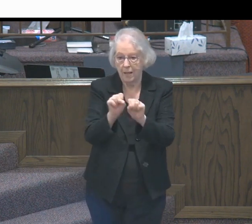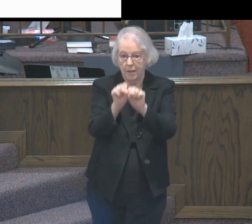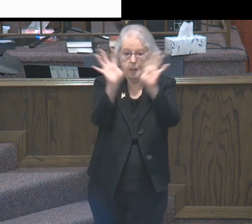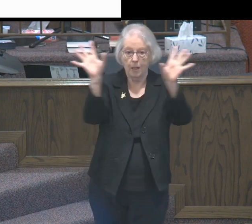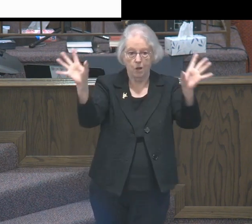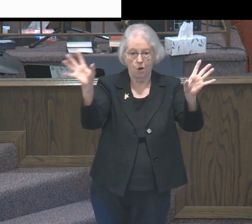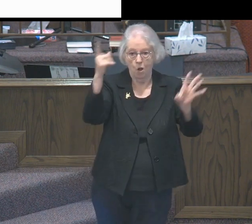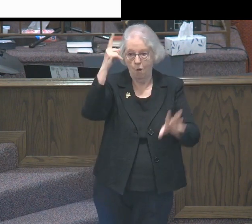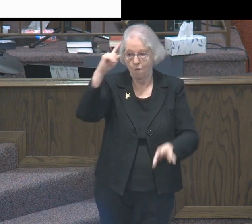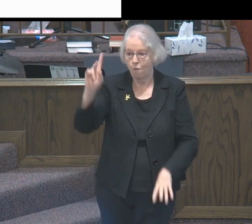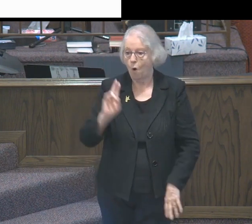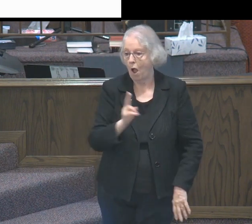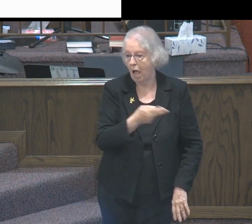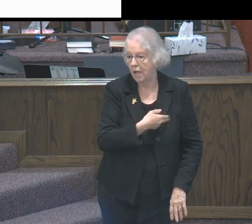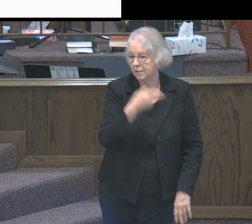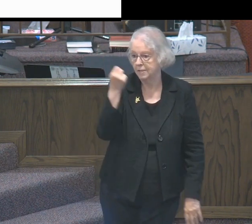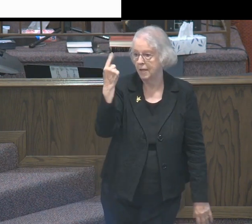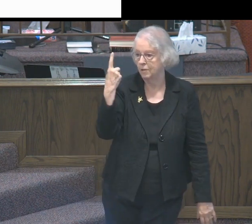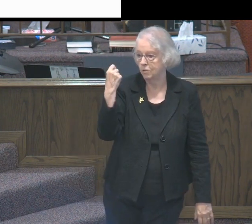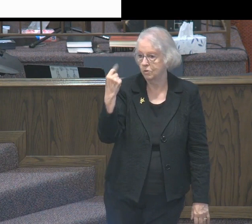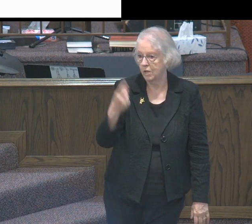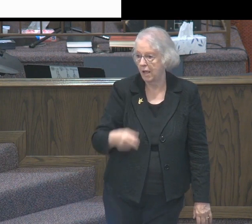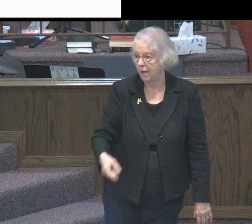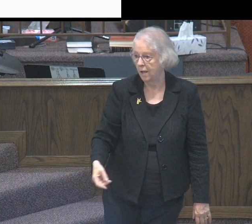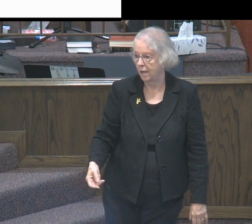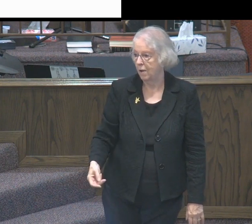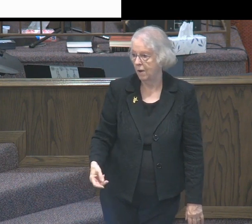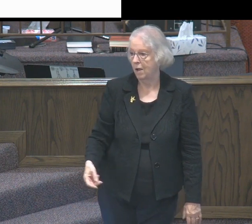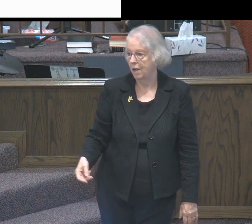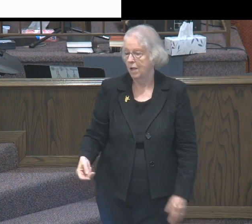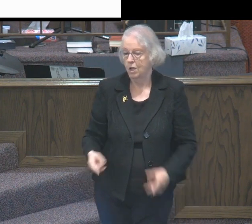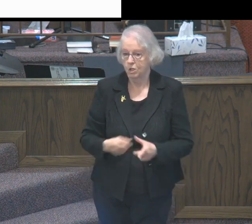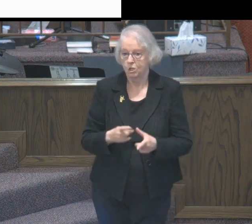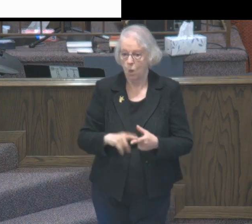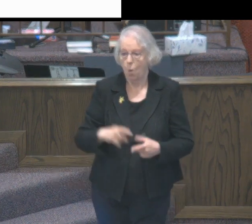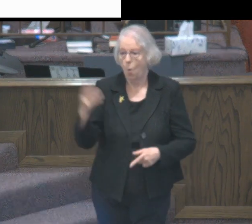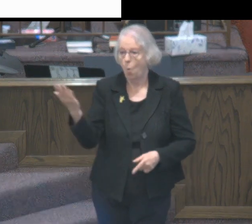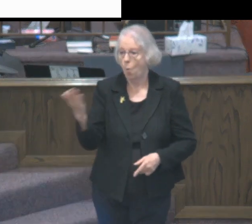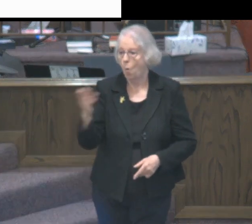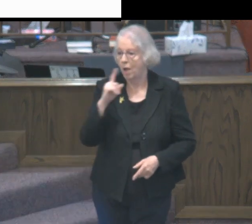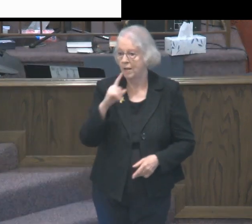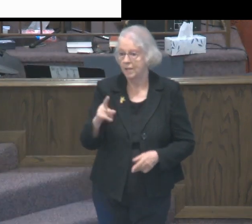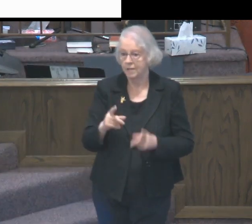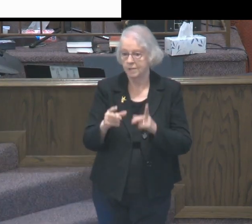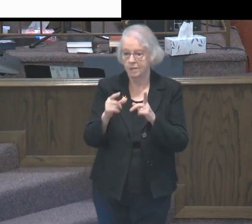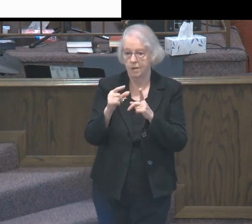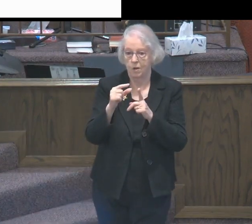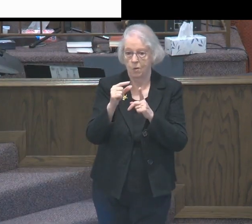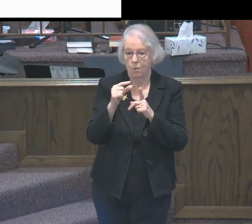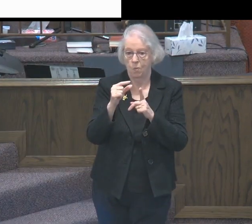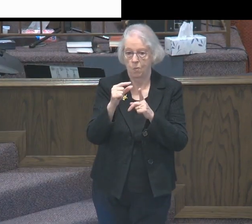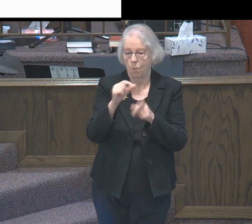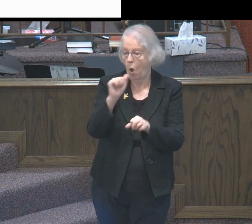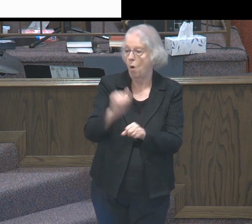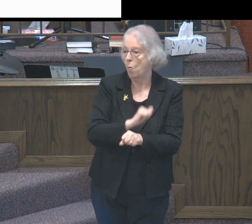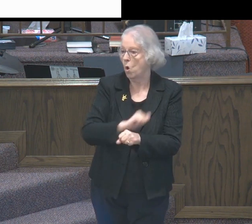Okay? So I'm going to say work is, the definition of work is, you can't carry a burden.